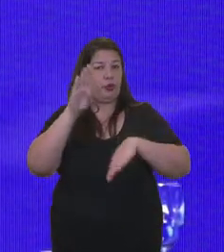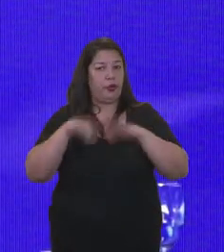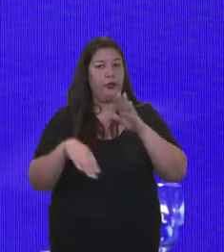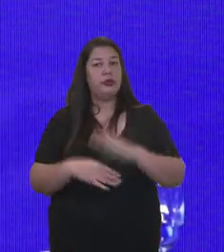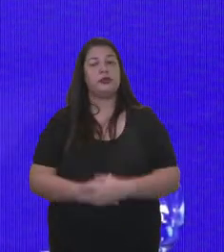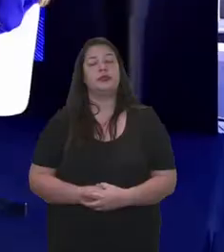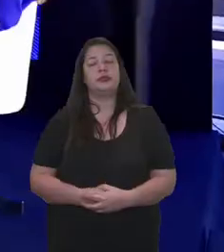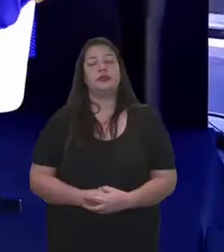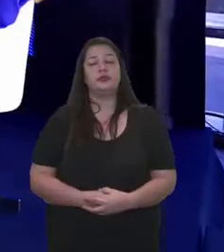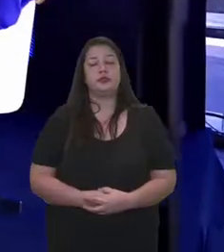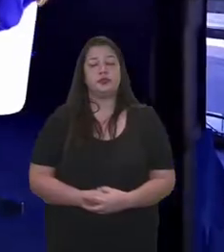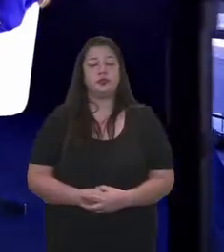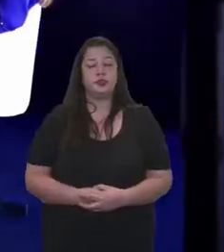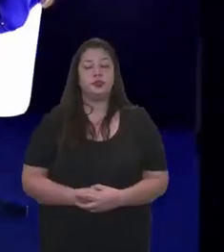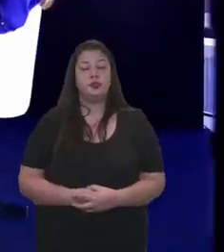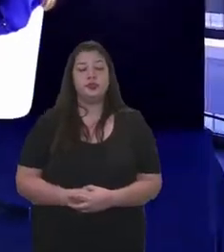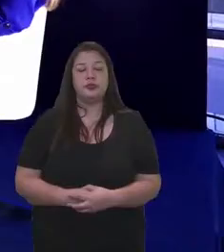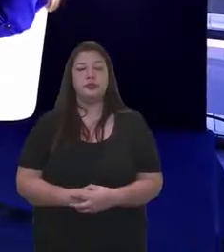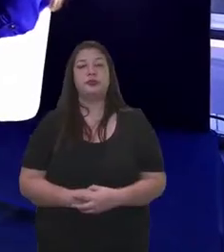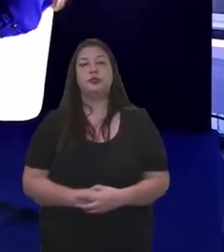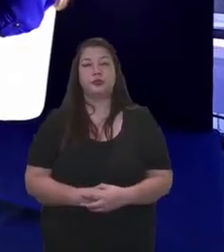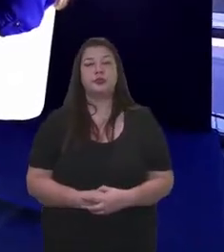the inequalities.